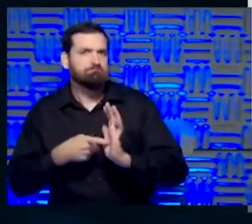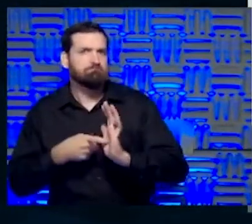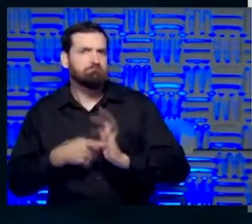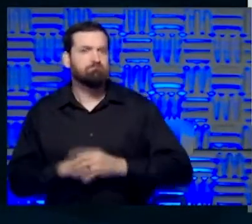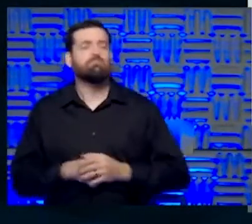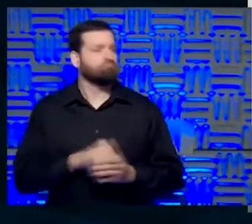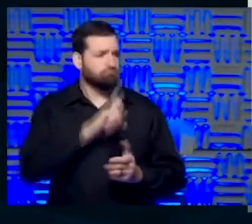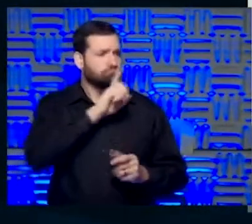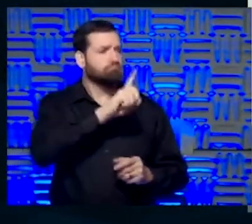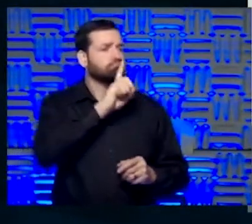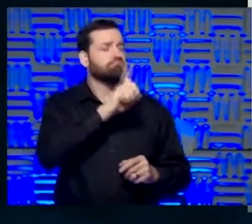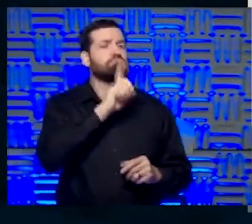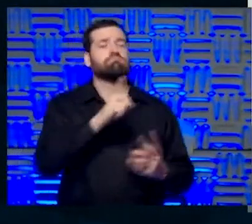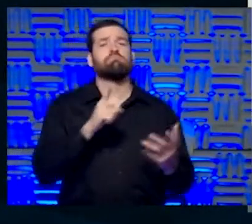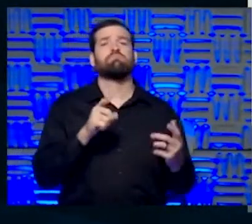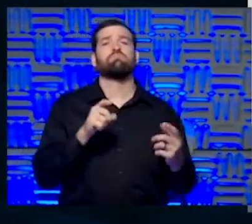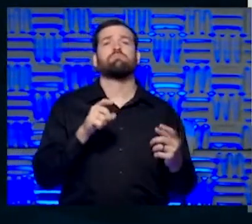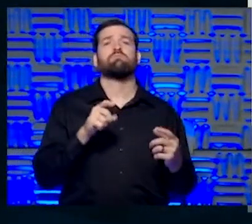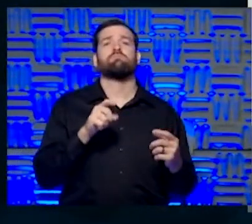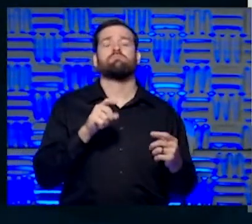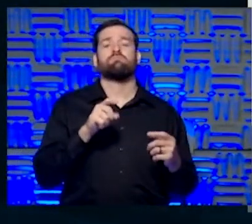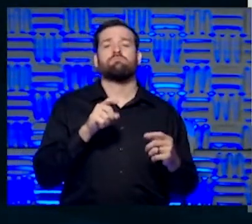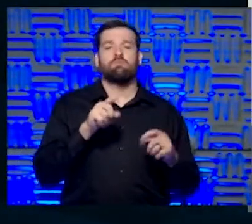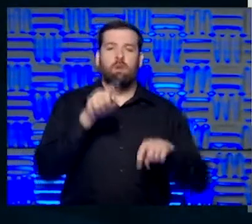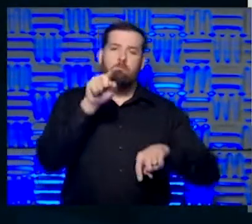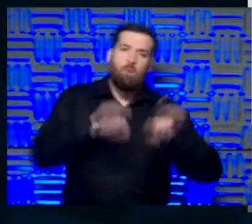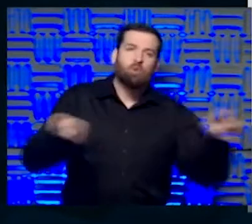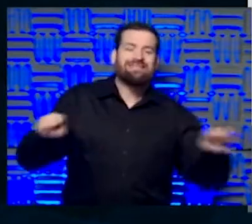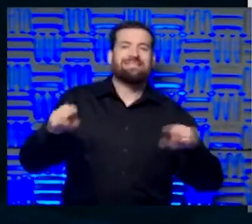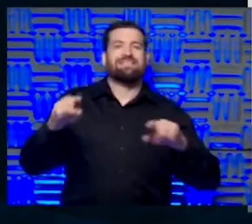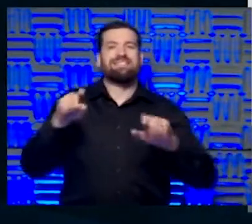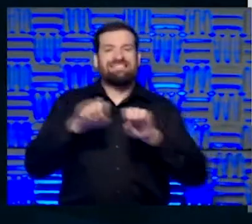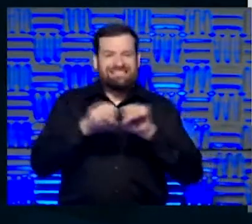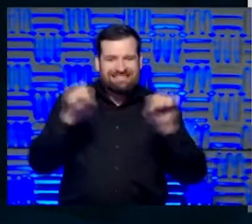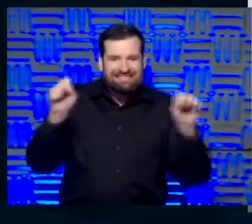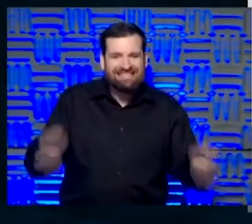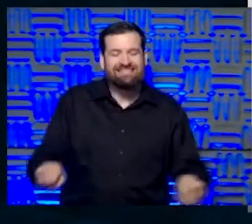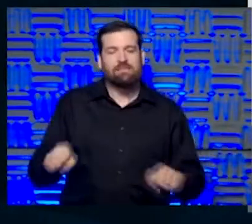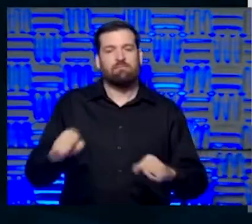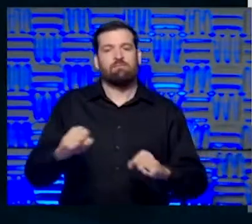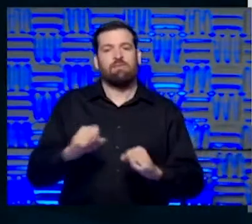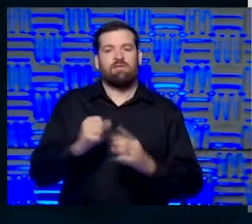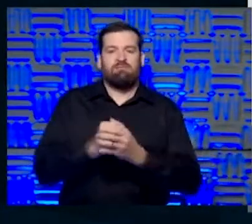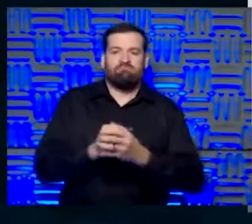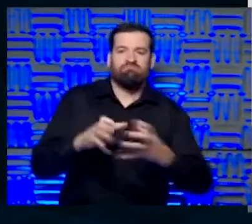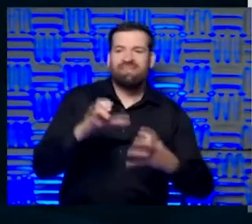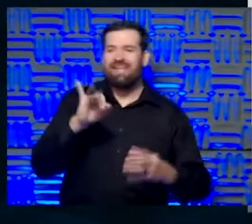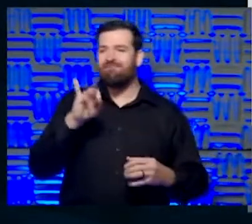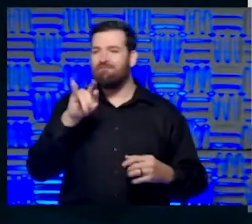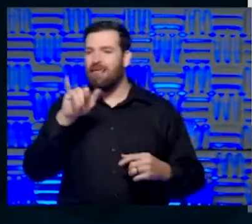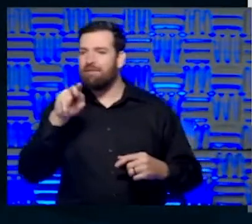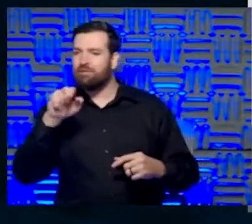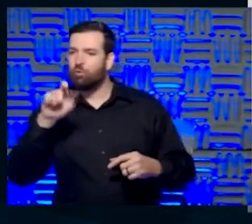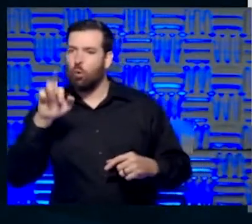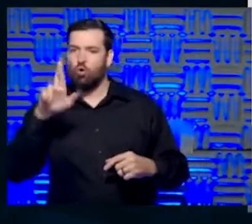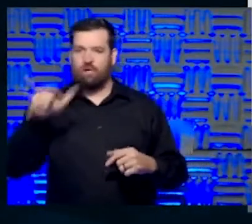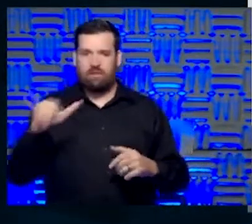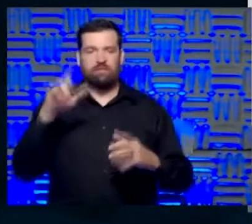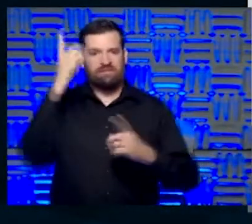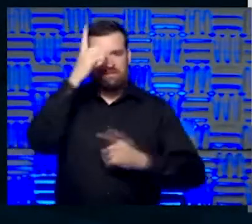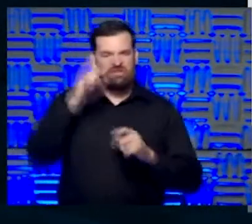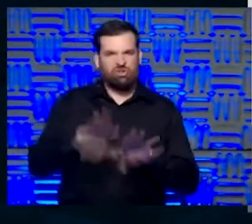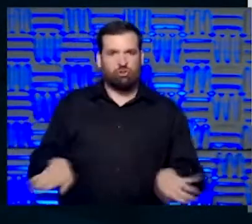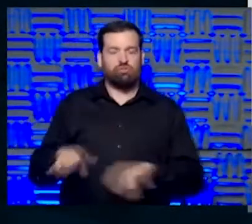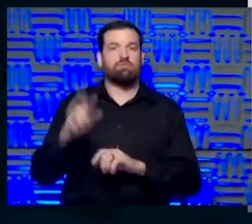Sure. So MIS-C, or Multi System Inflammatory Syndrome of children, is a definite challenge that we have seen kind of later